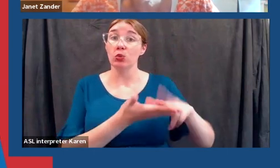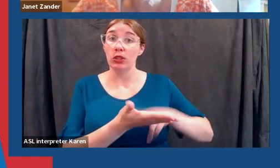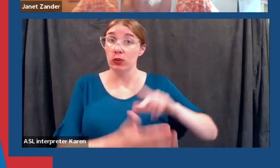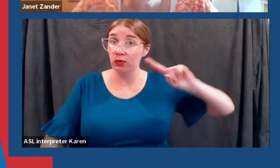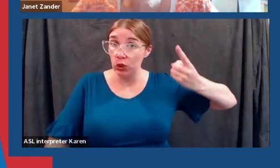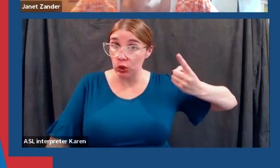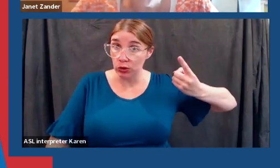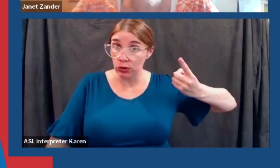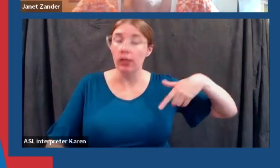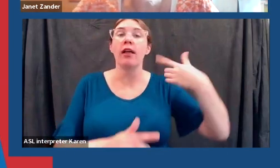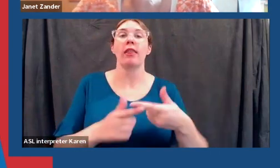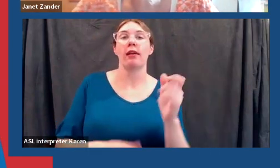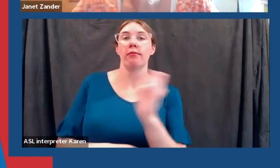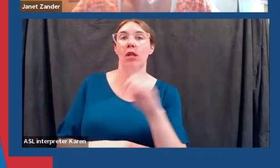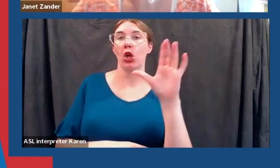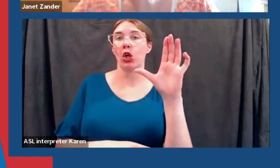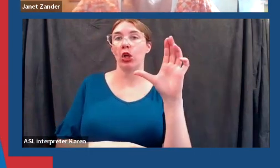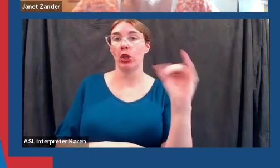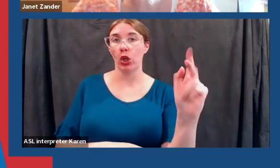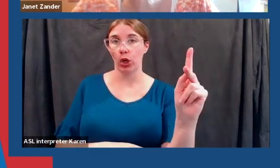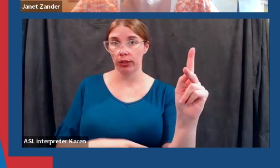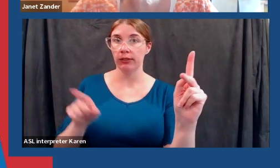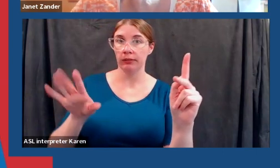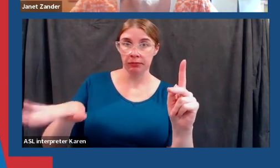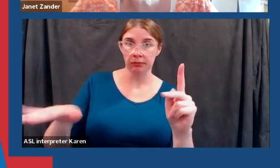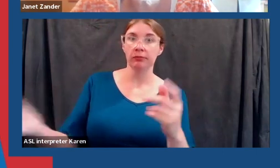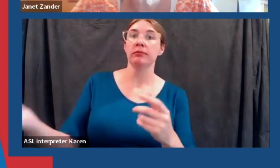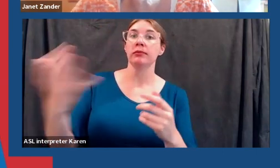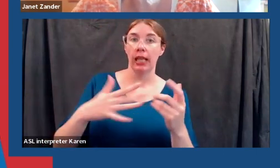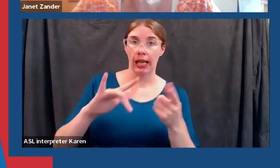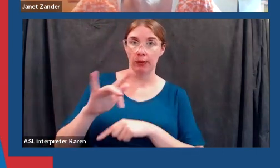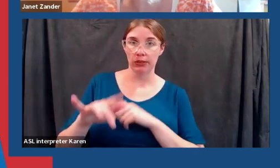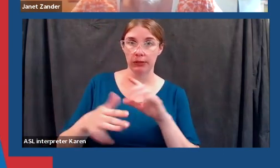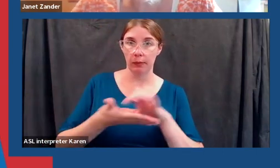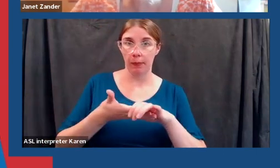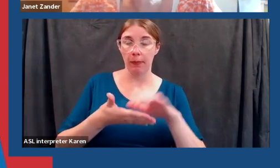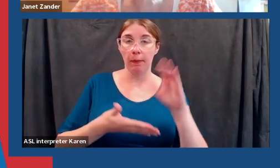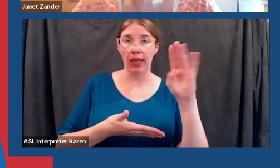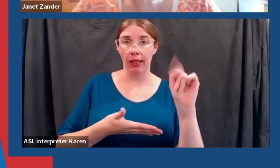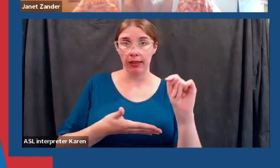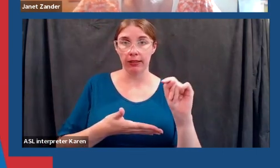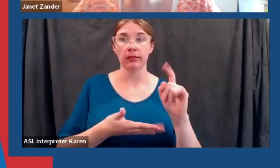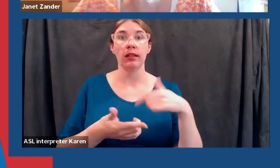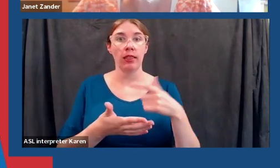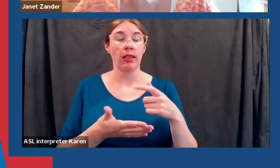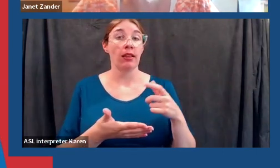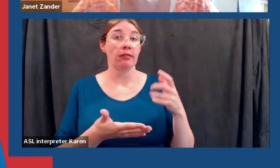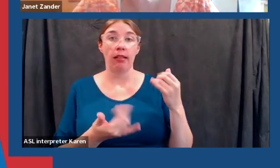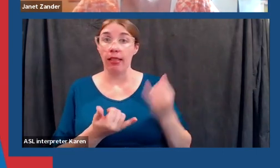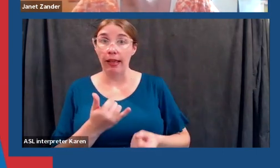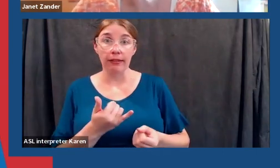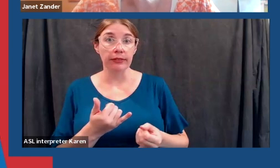on in the admission process. And then last, the voter would need, if they need sort of accommodation, that could be a print